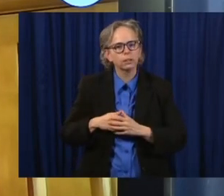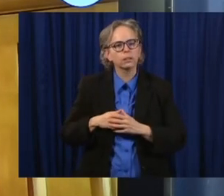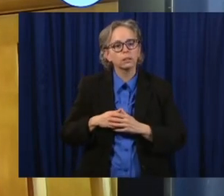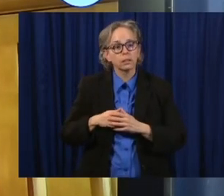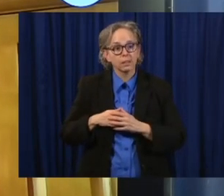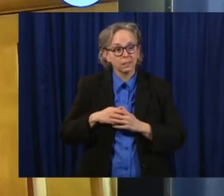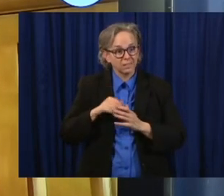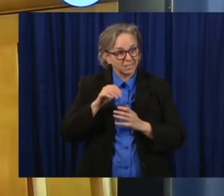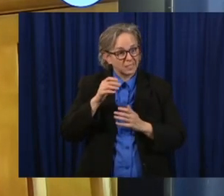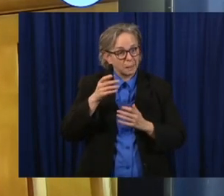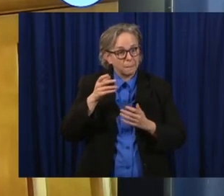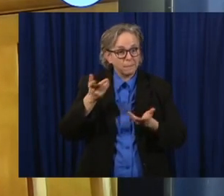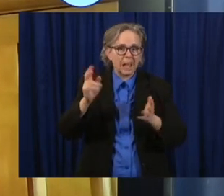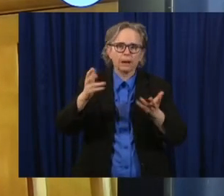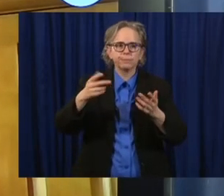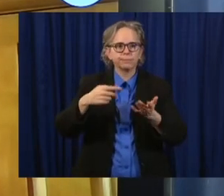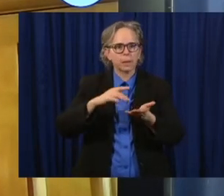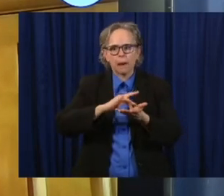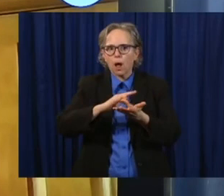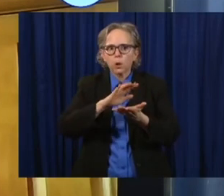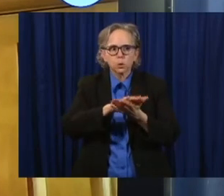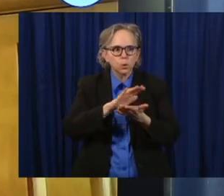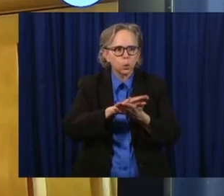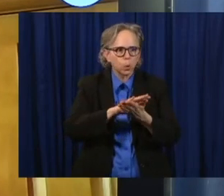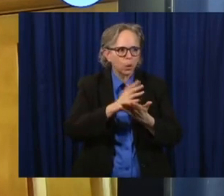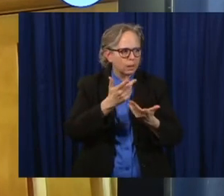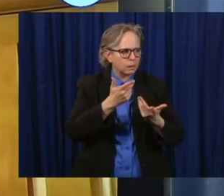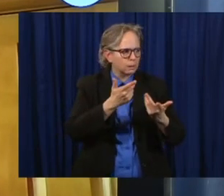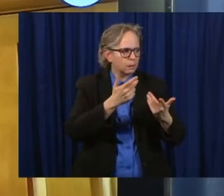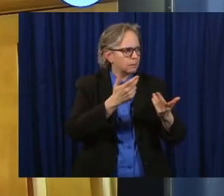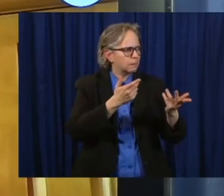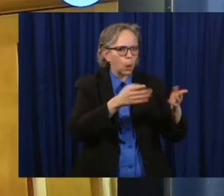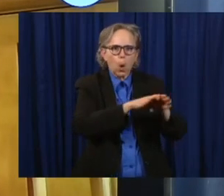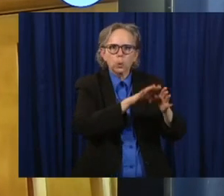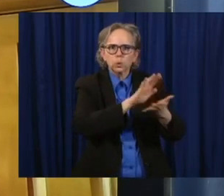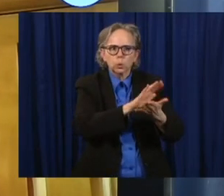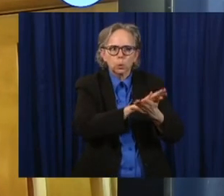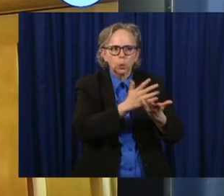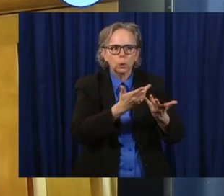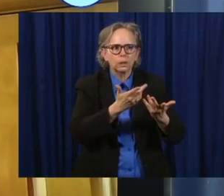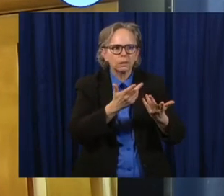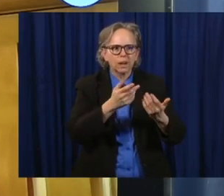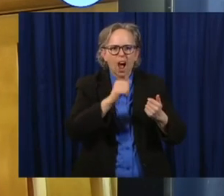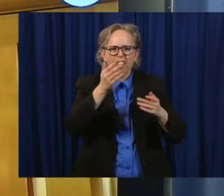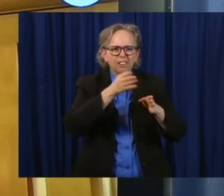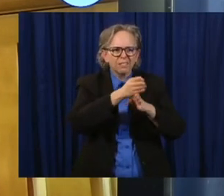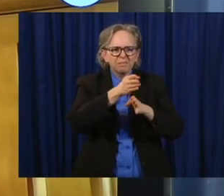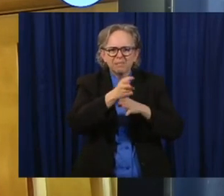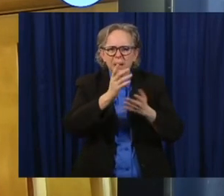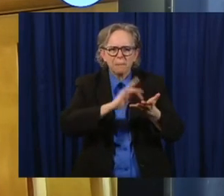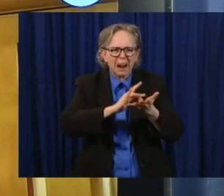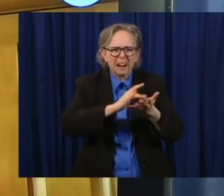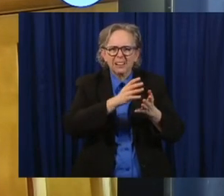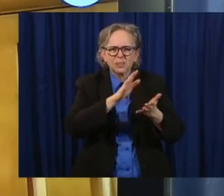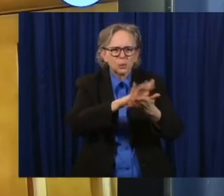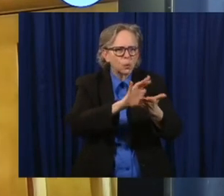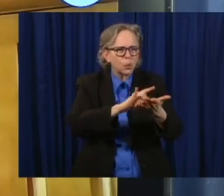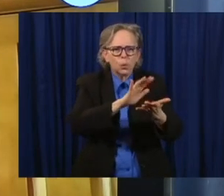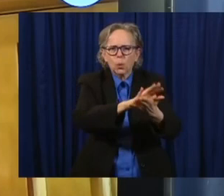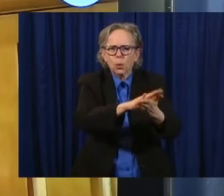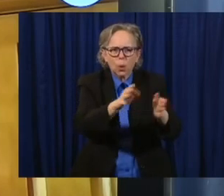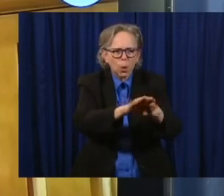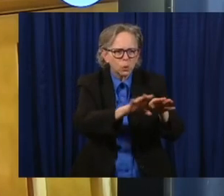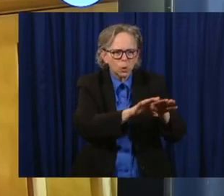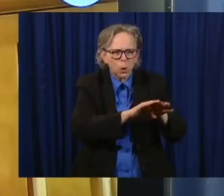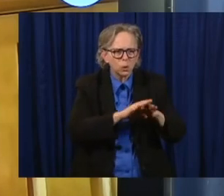medical schools needed to close down. Many health professional schools needed to close down. And so many of these schools